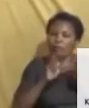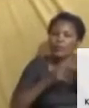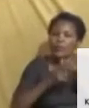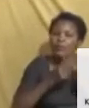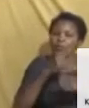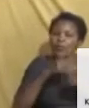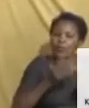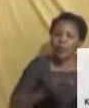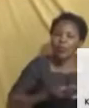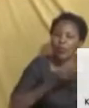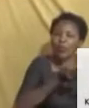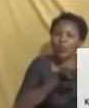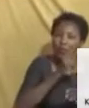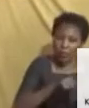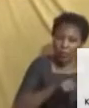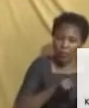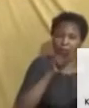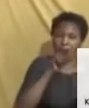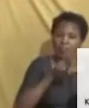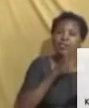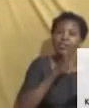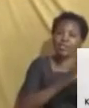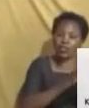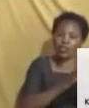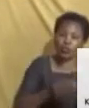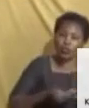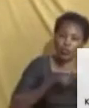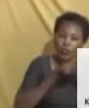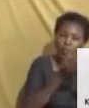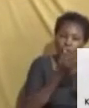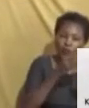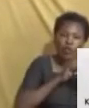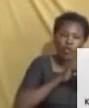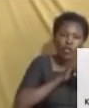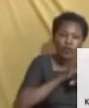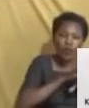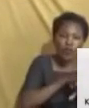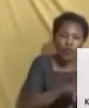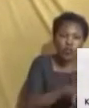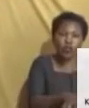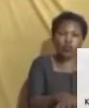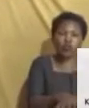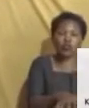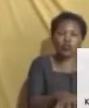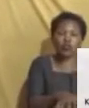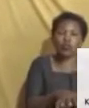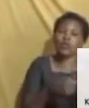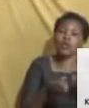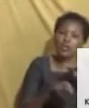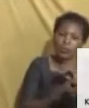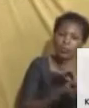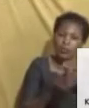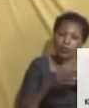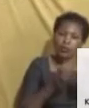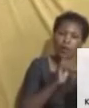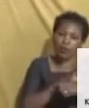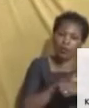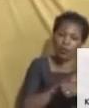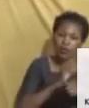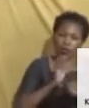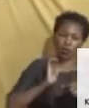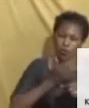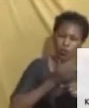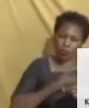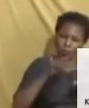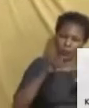provide? It provided for devolution. It provided for an advisory commission, and it